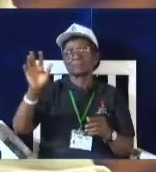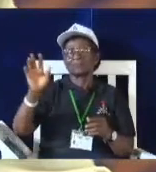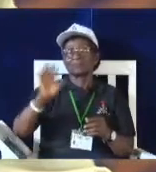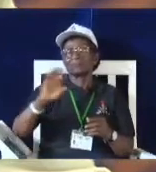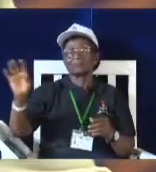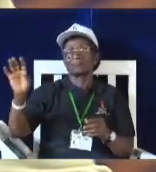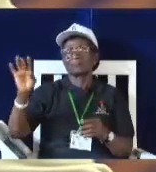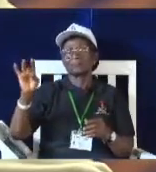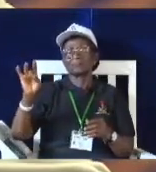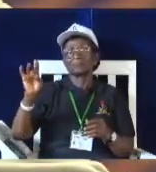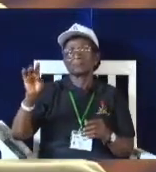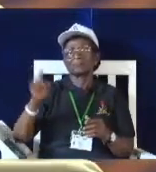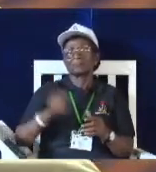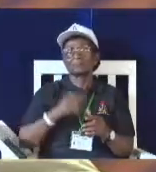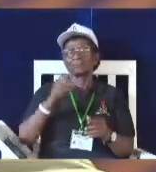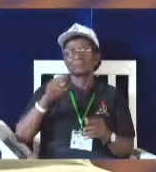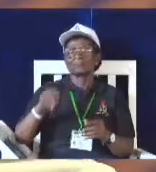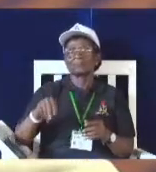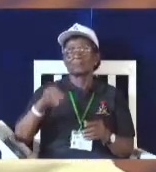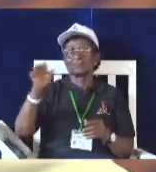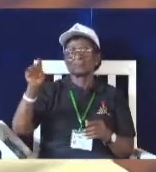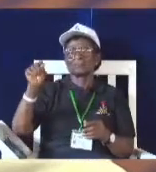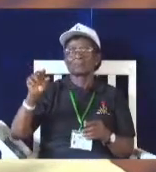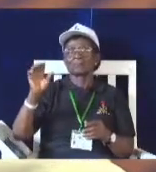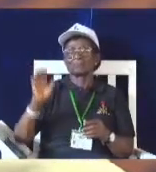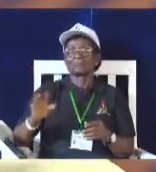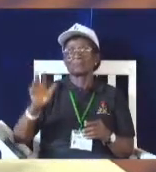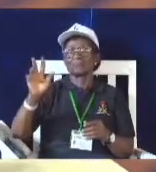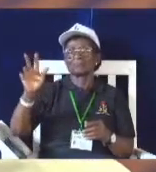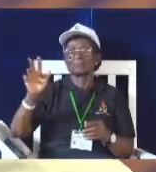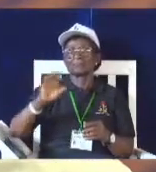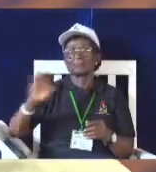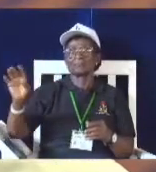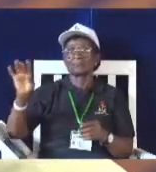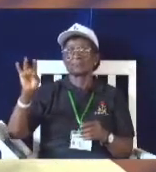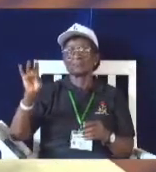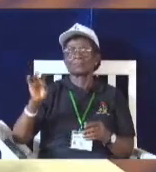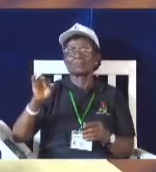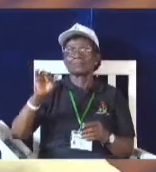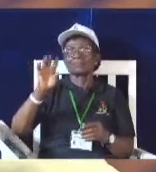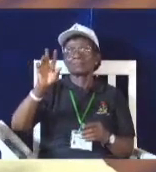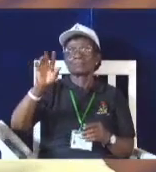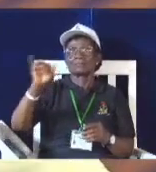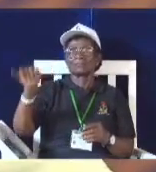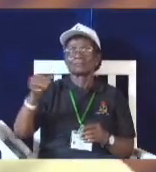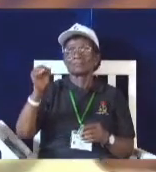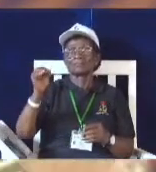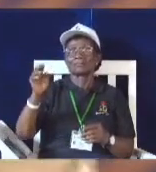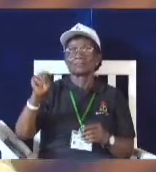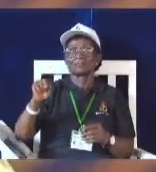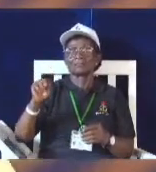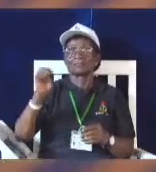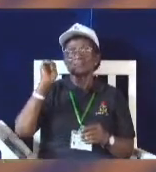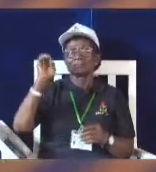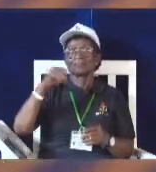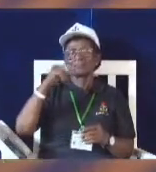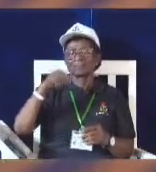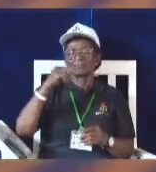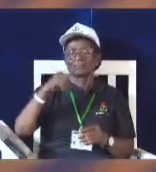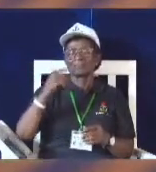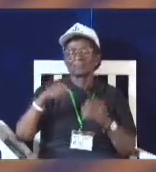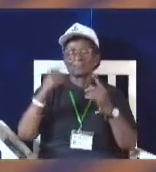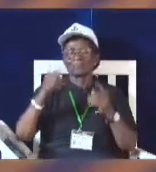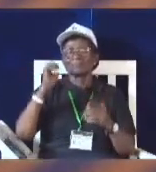verse 8, 1 John chapter 3, verse 8, he says, he that